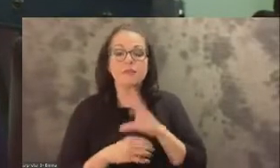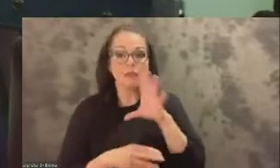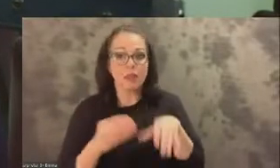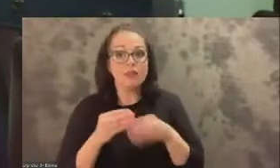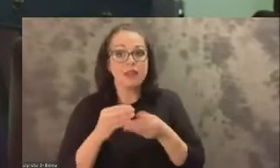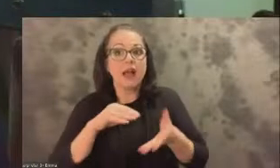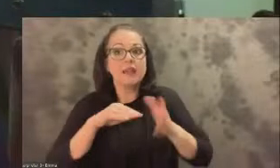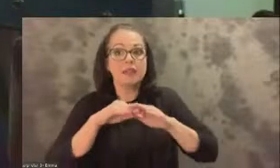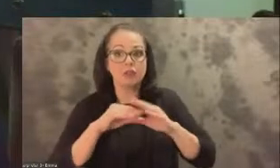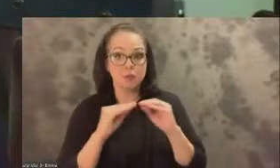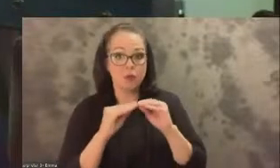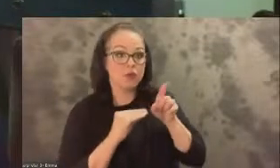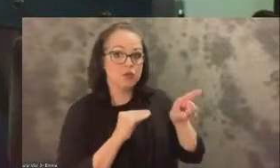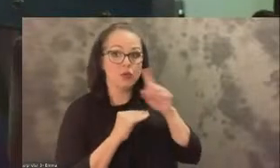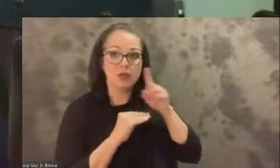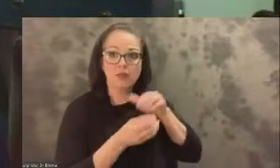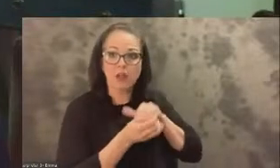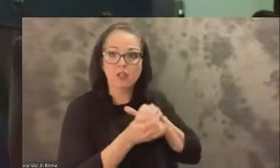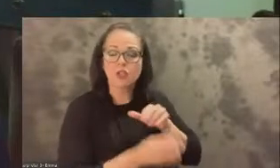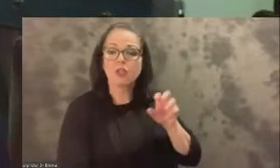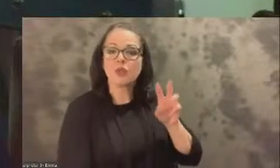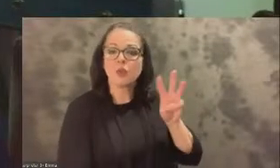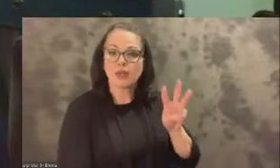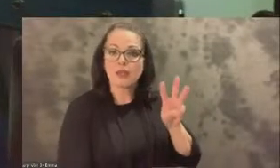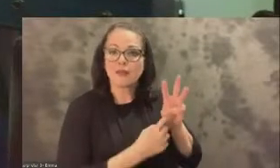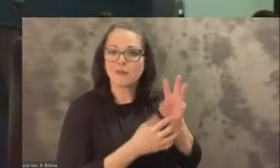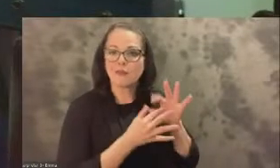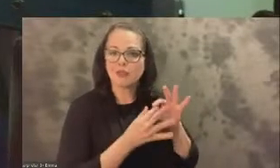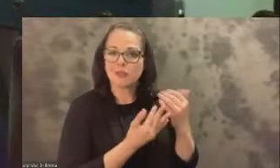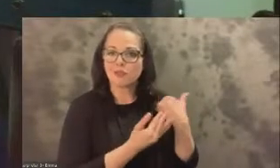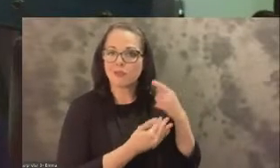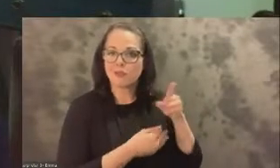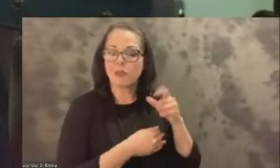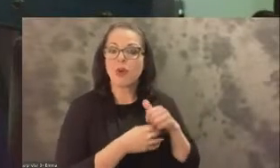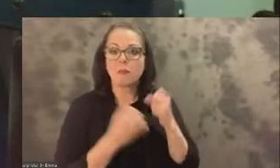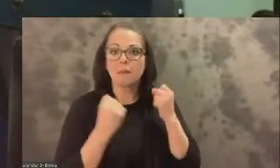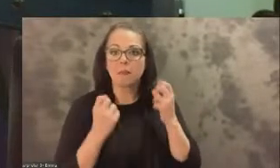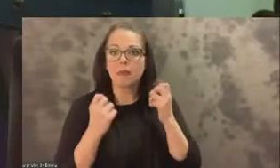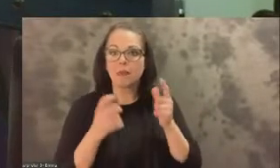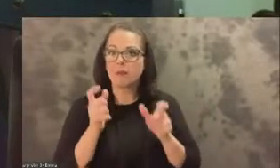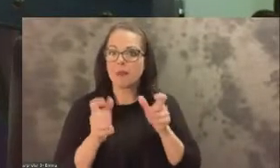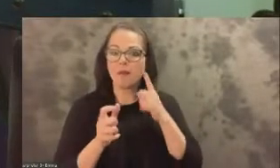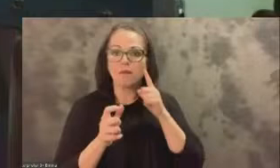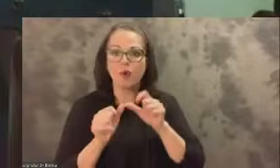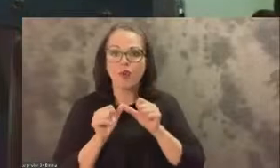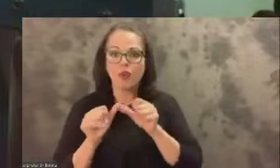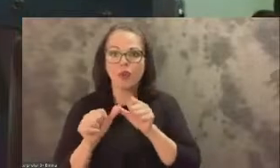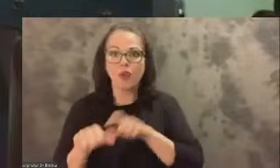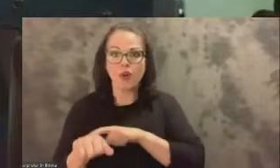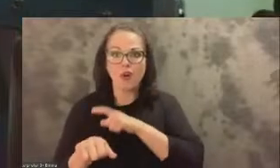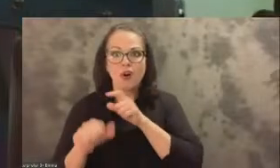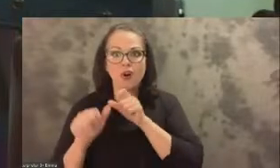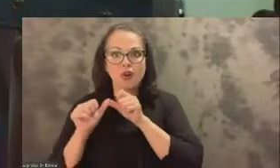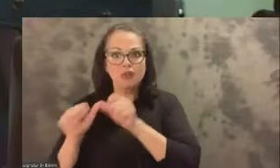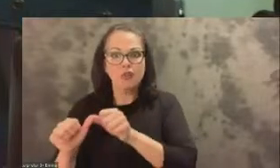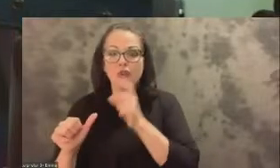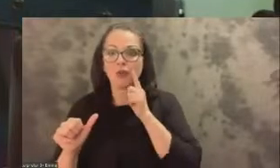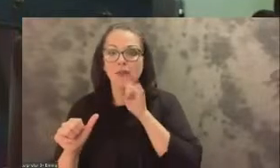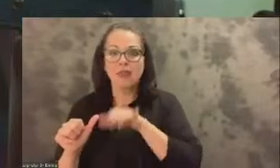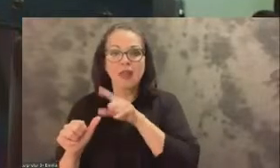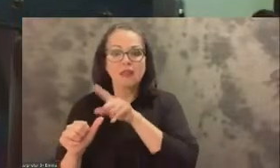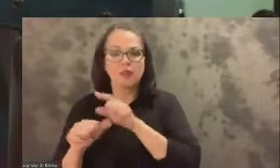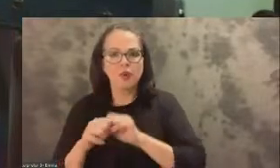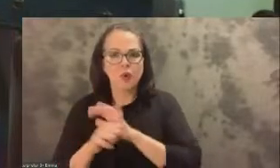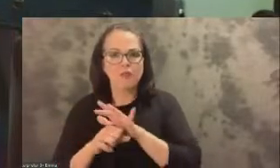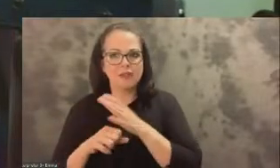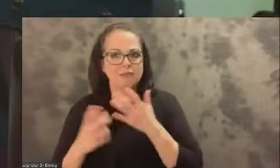Whitfleet mentioned earlier on how many people have been suffering with prolonged symptoms of COVID-19, that they've really